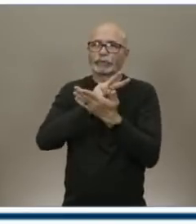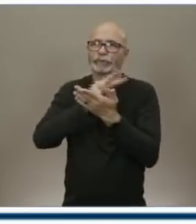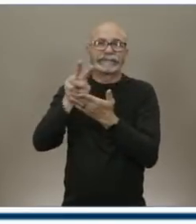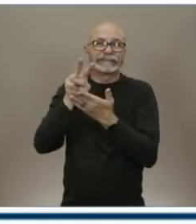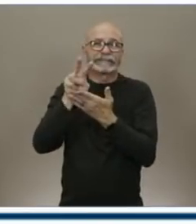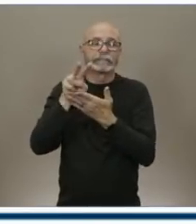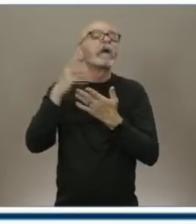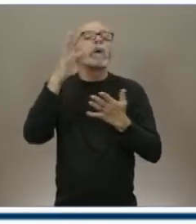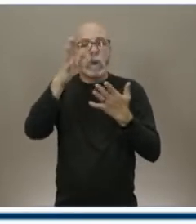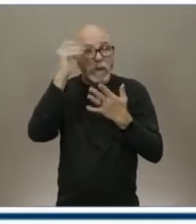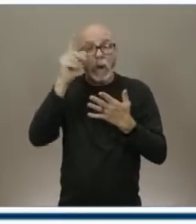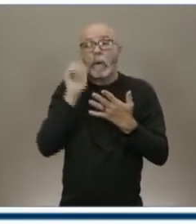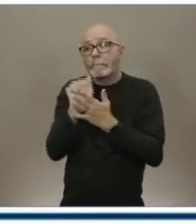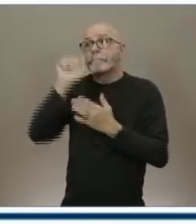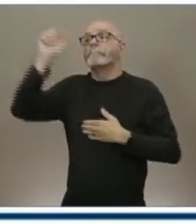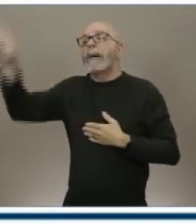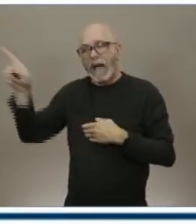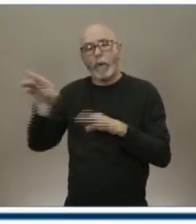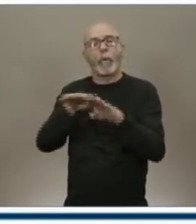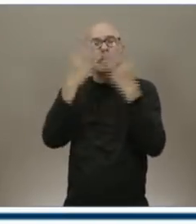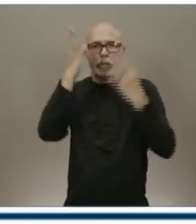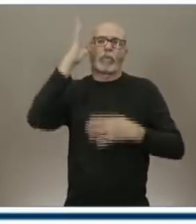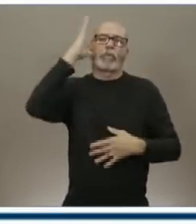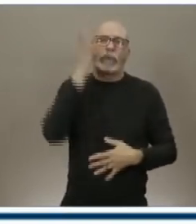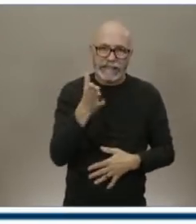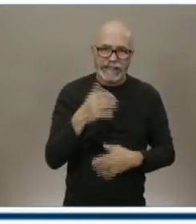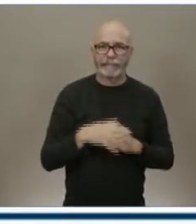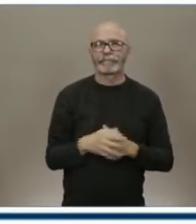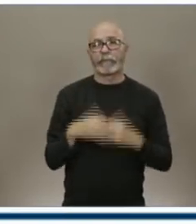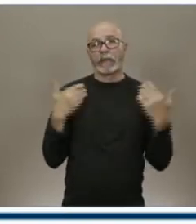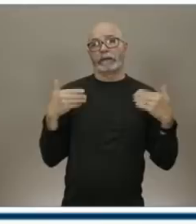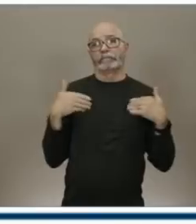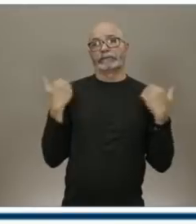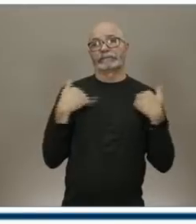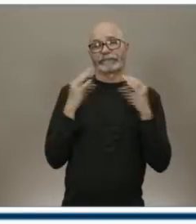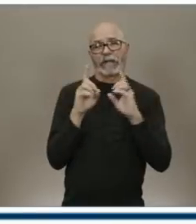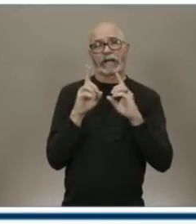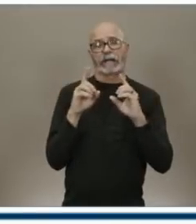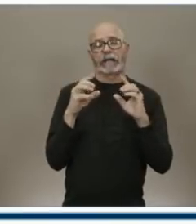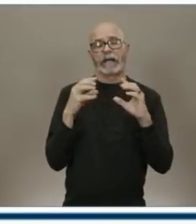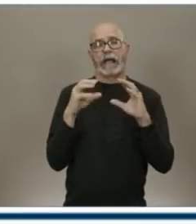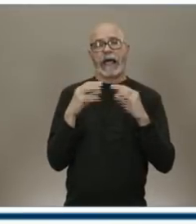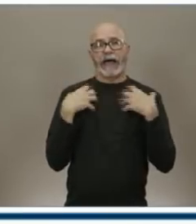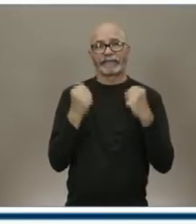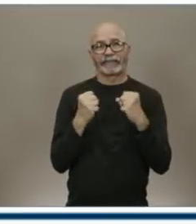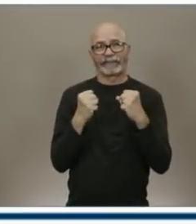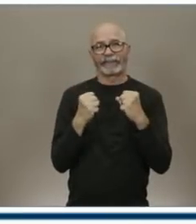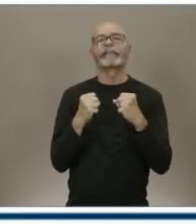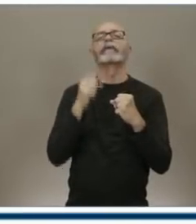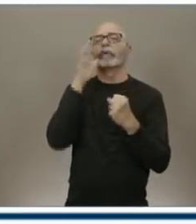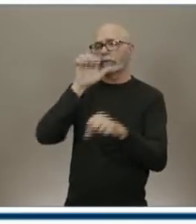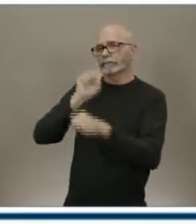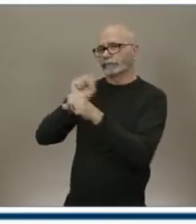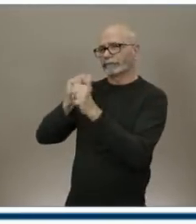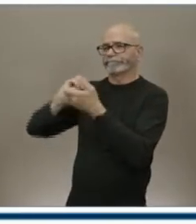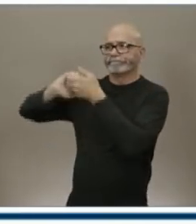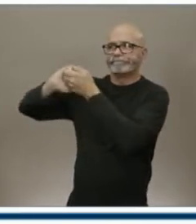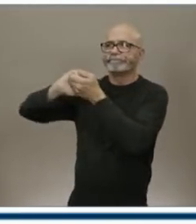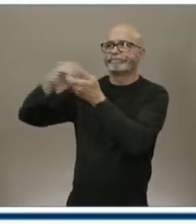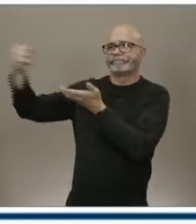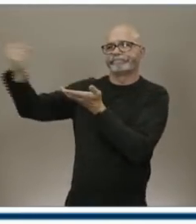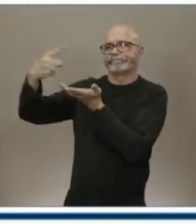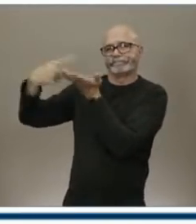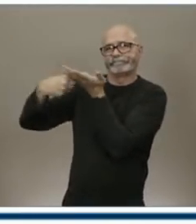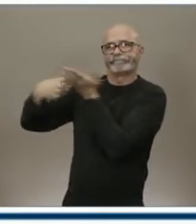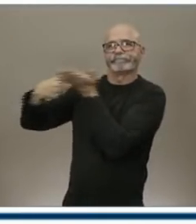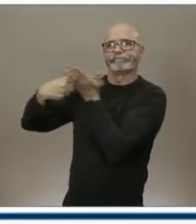public health, is in contact with them now and working with the industry to ensure that we can continue the production as it